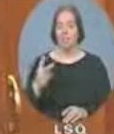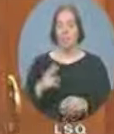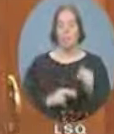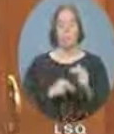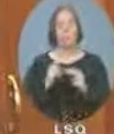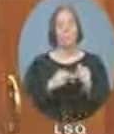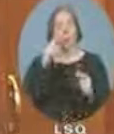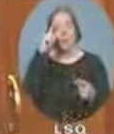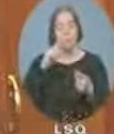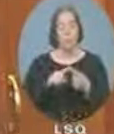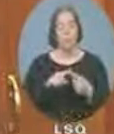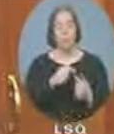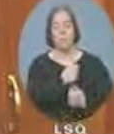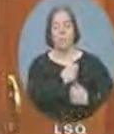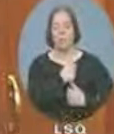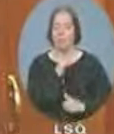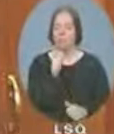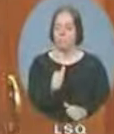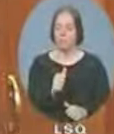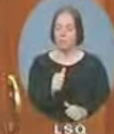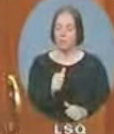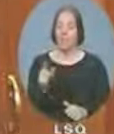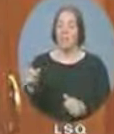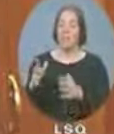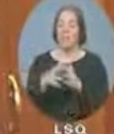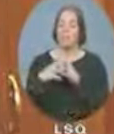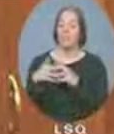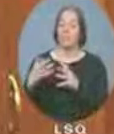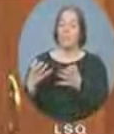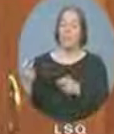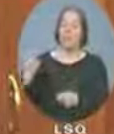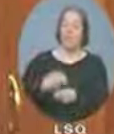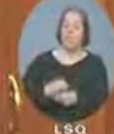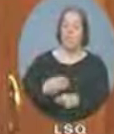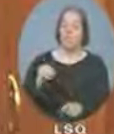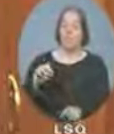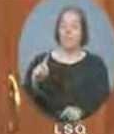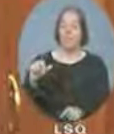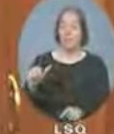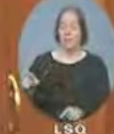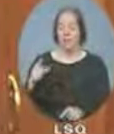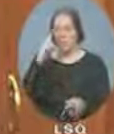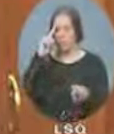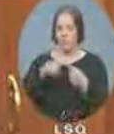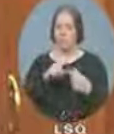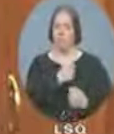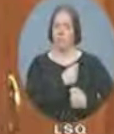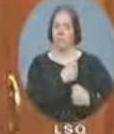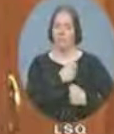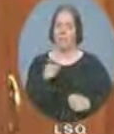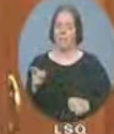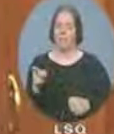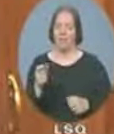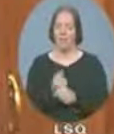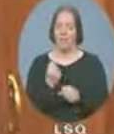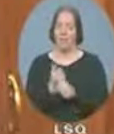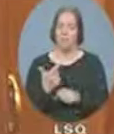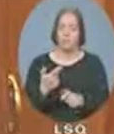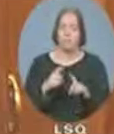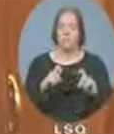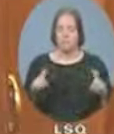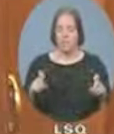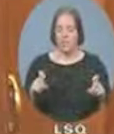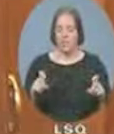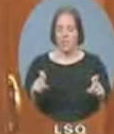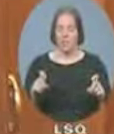company that wants to buy MDA, is a weapons manufacturer interested in such things as ballistic missile defense. With NATO endorsing President Bush's